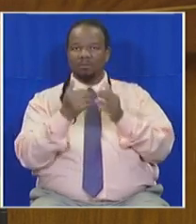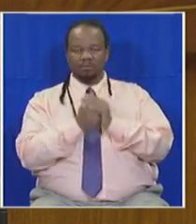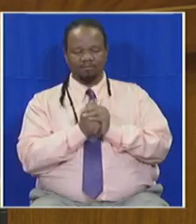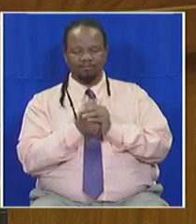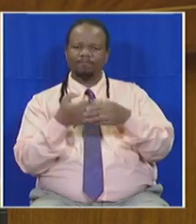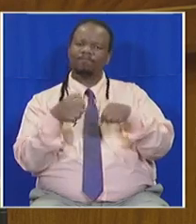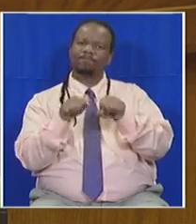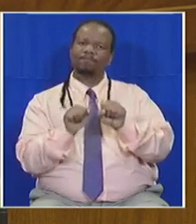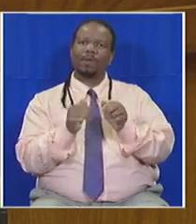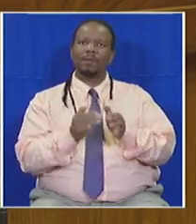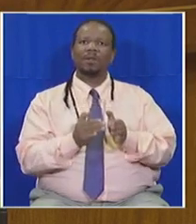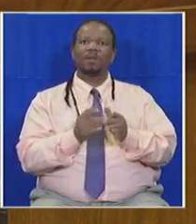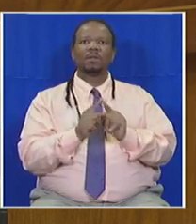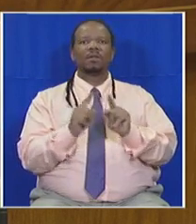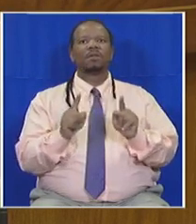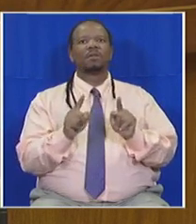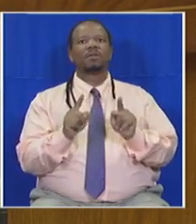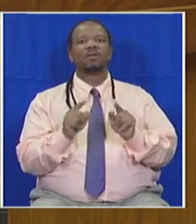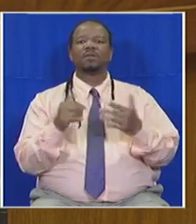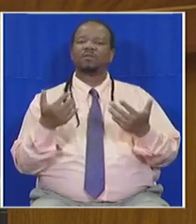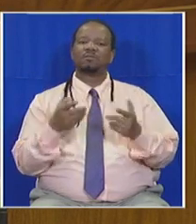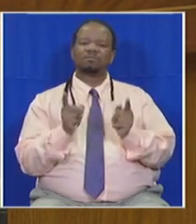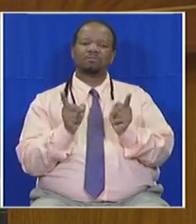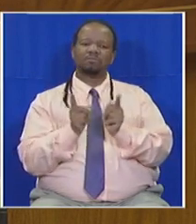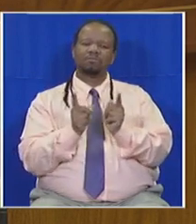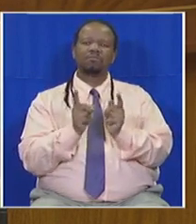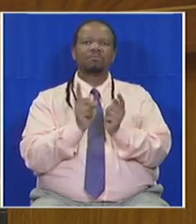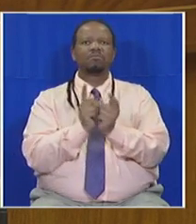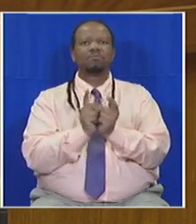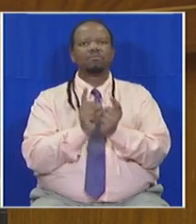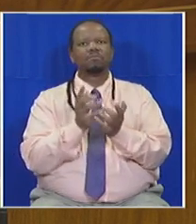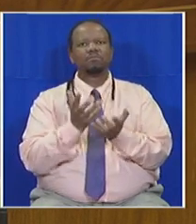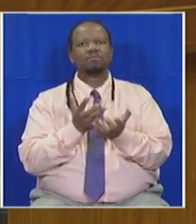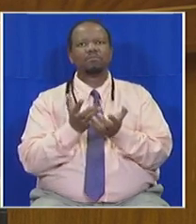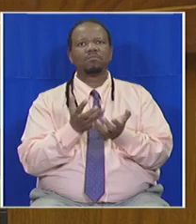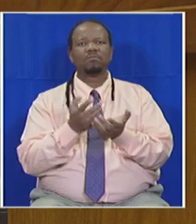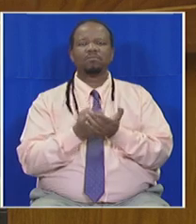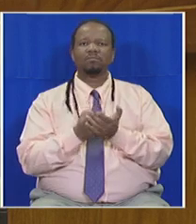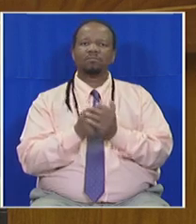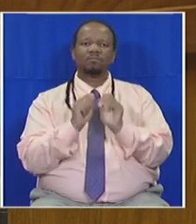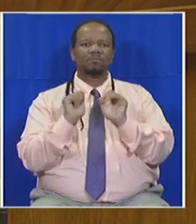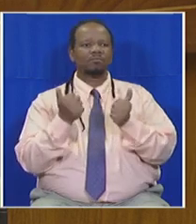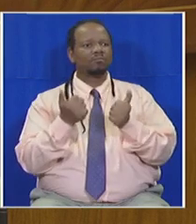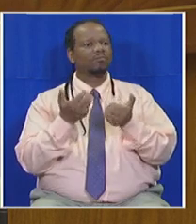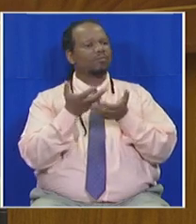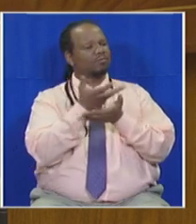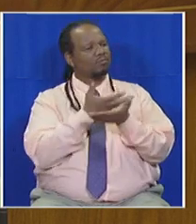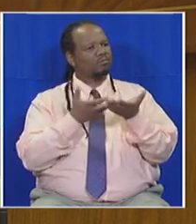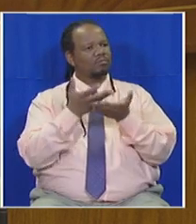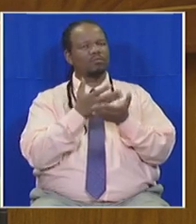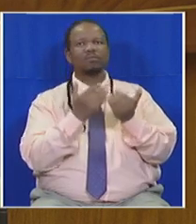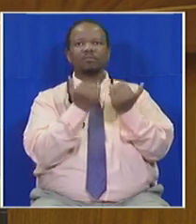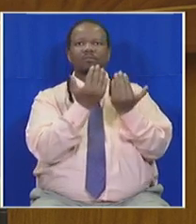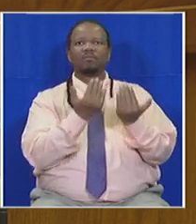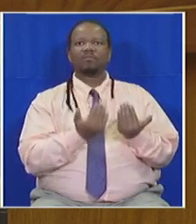Chairperson, this mini plenary has convened to examine the budget. The budget is not